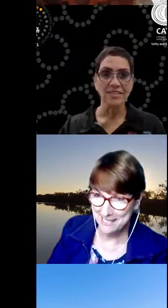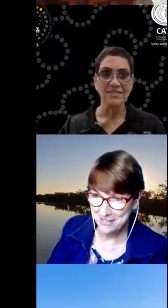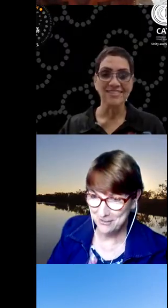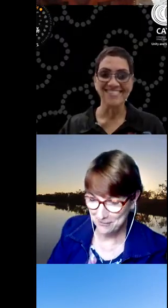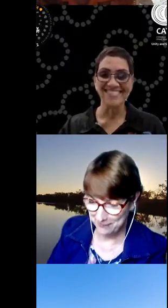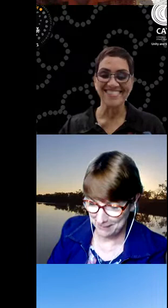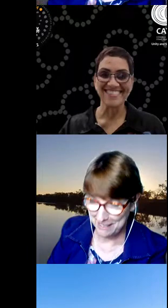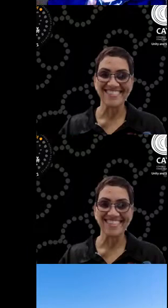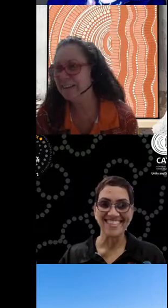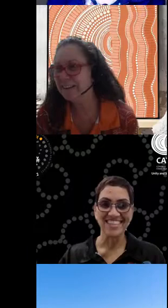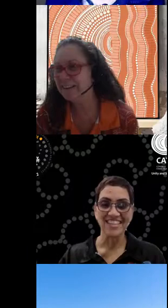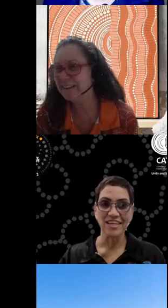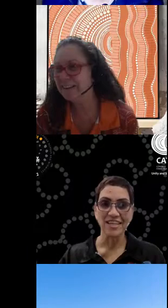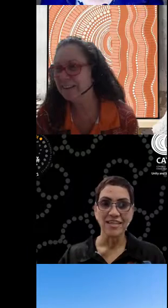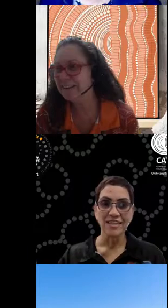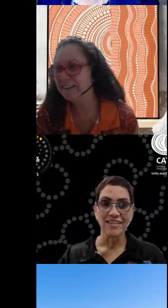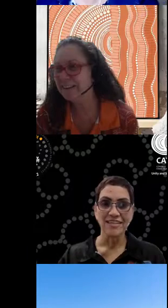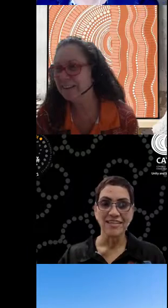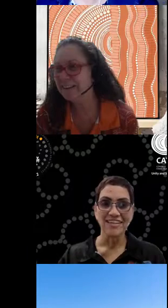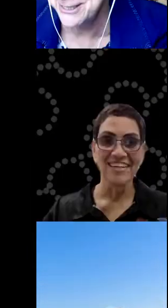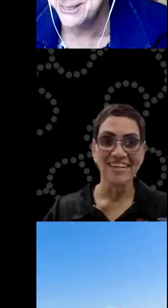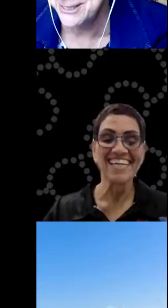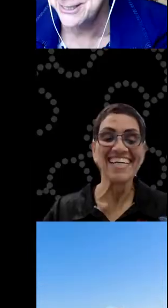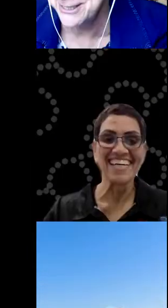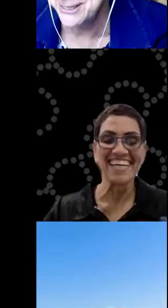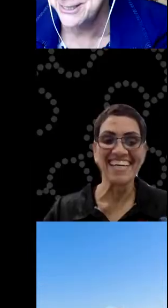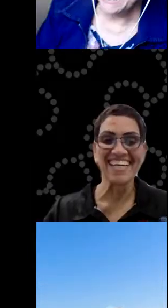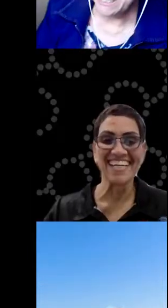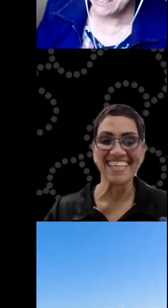amazing. Thank you. And you're on record, just so you know.